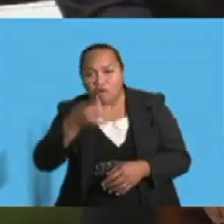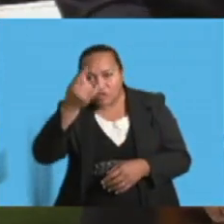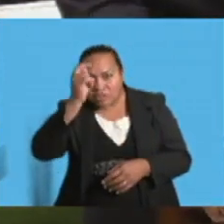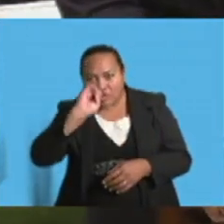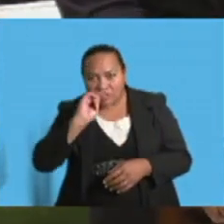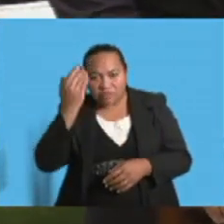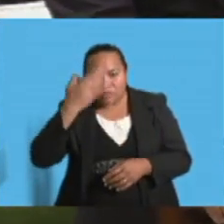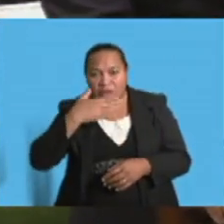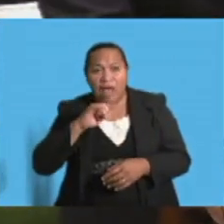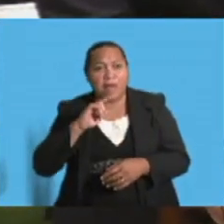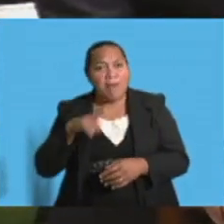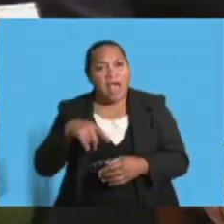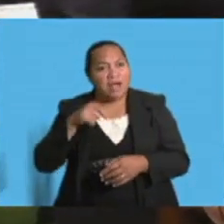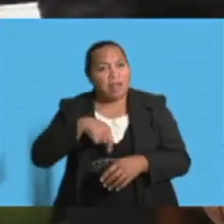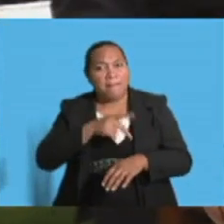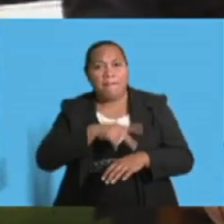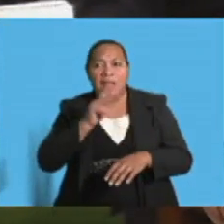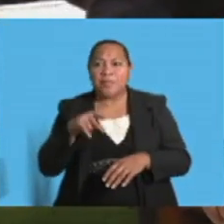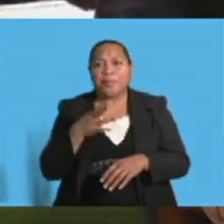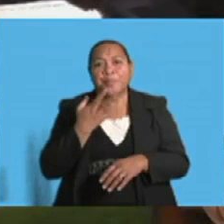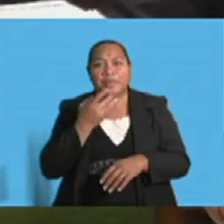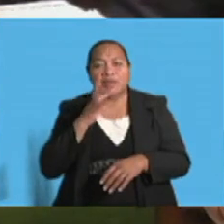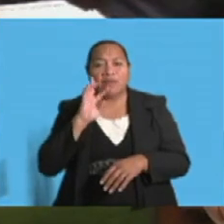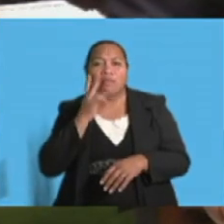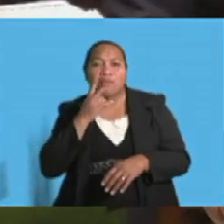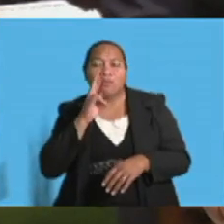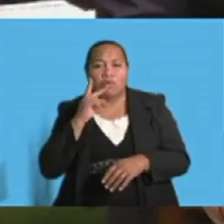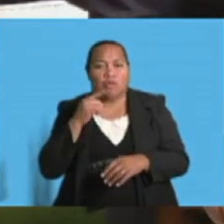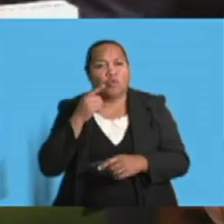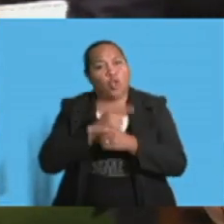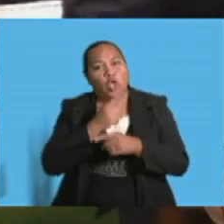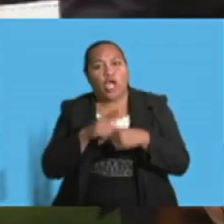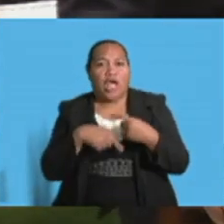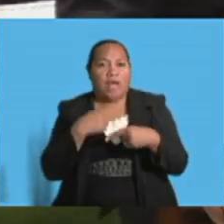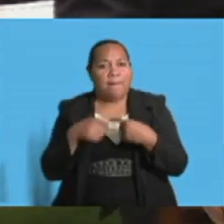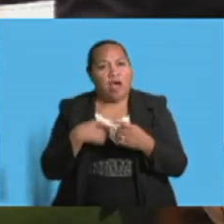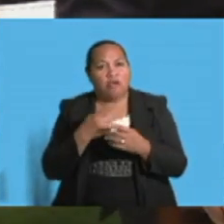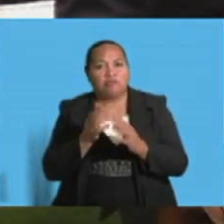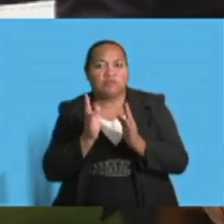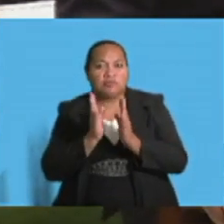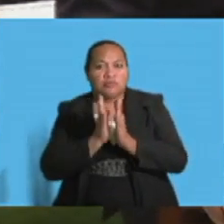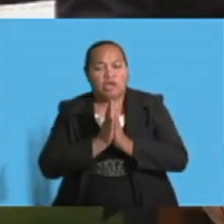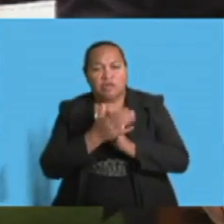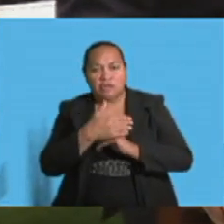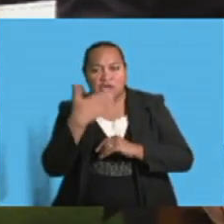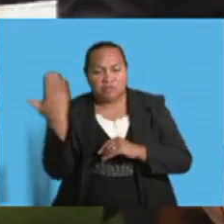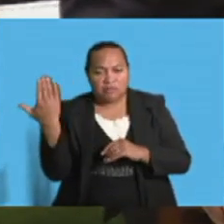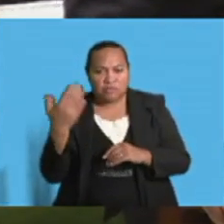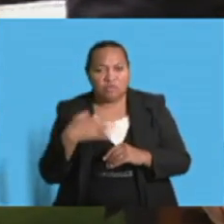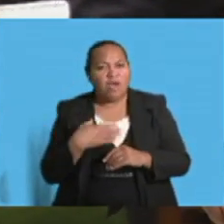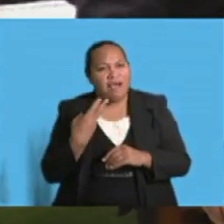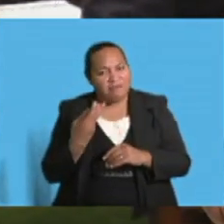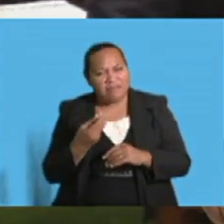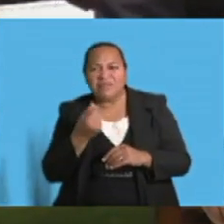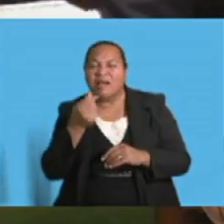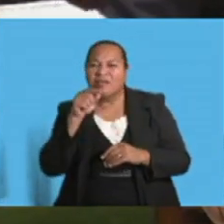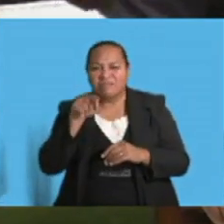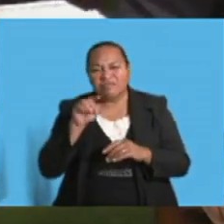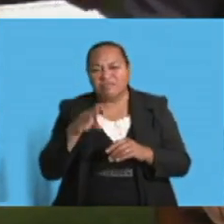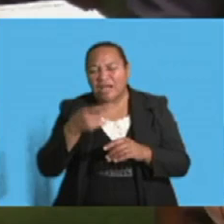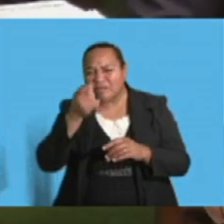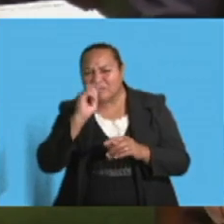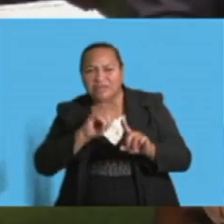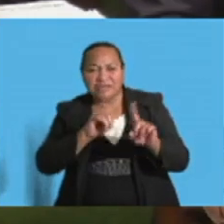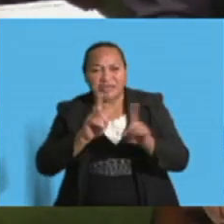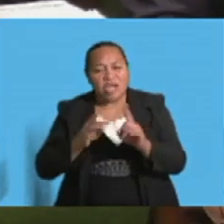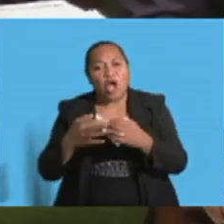Parliament and pontificate about the Sabbath, but they were the ones attending that. We had bootleggers open at night. That's the level of hypocrisy